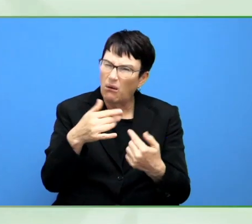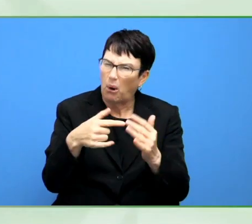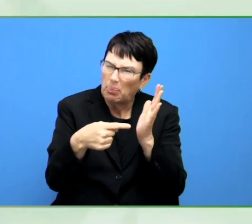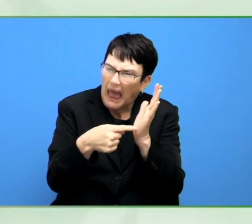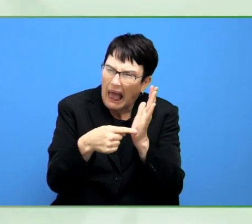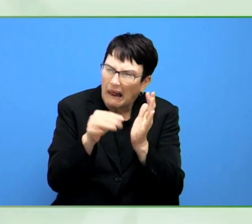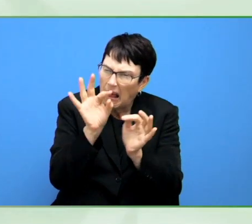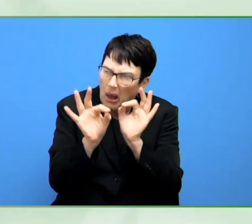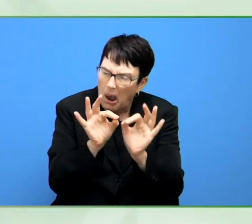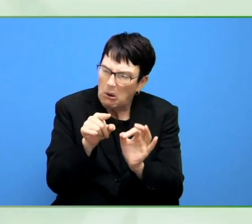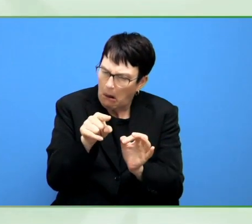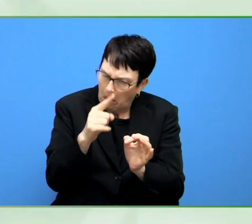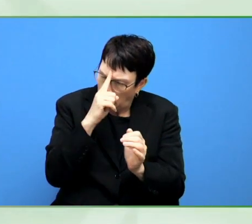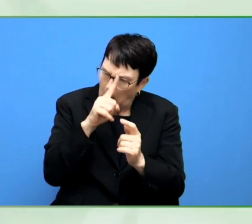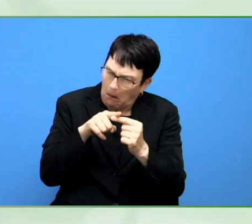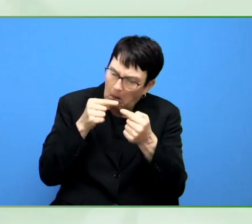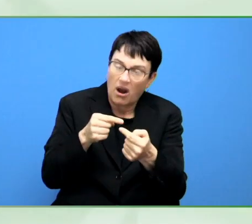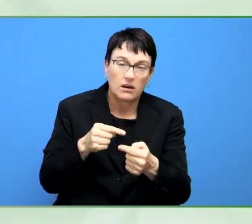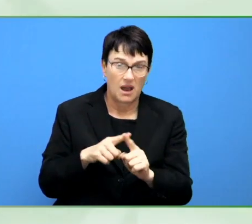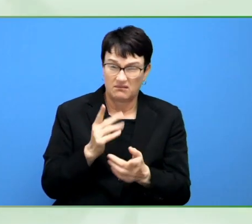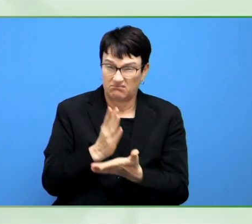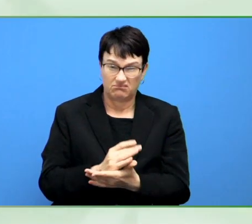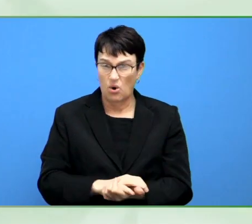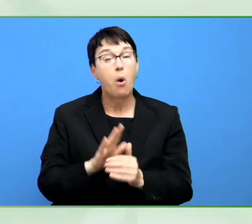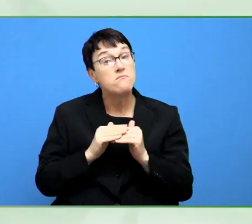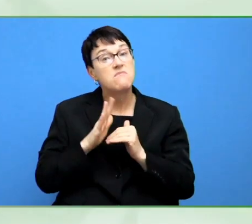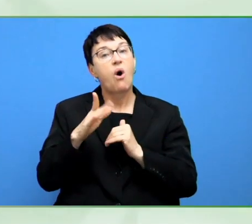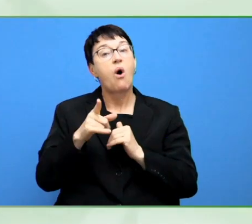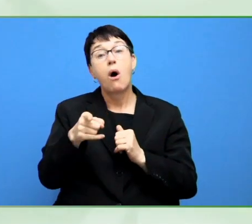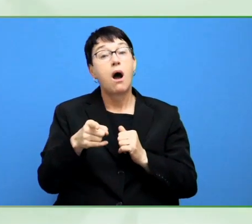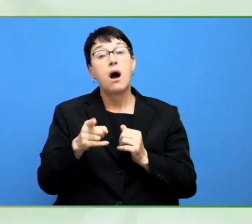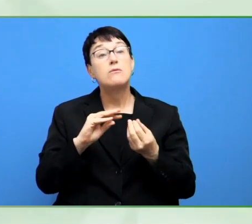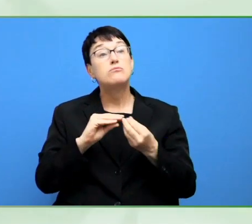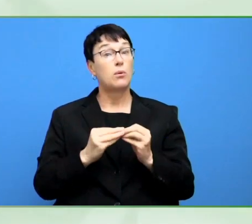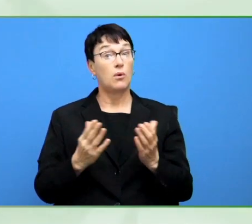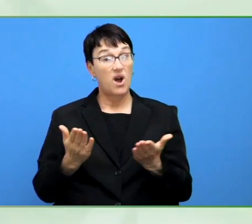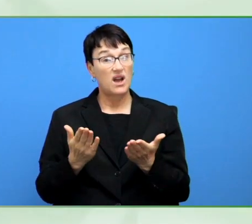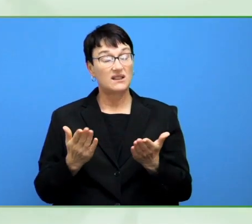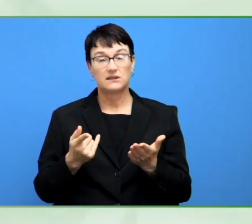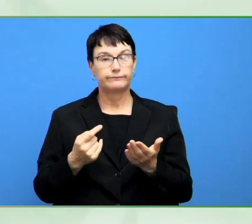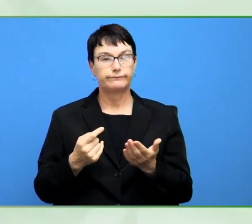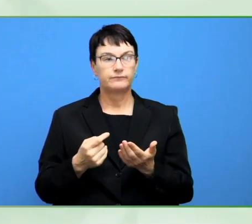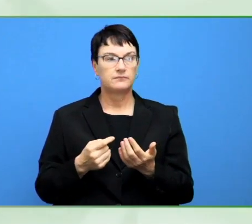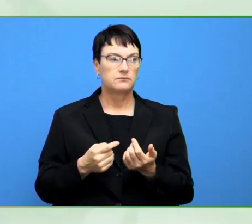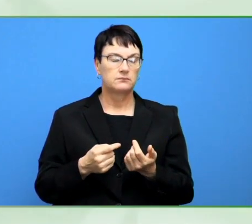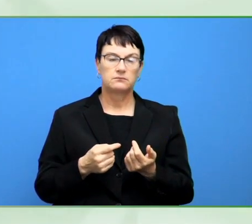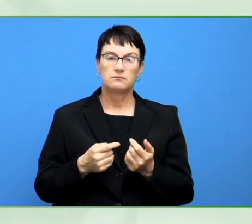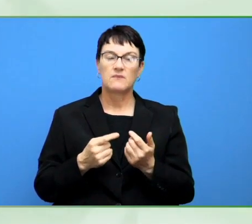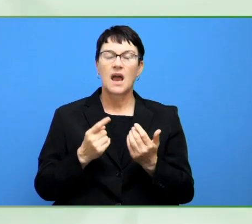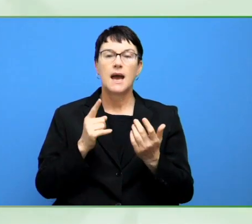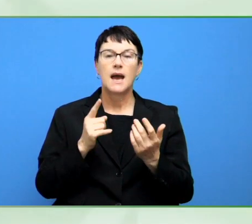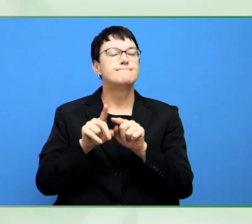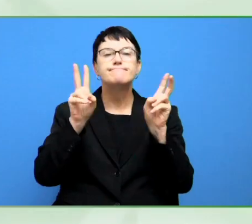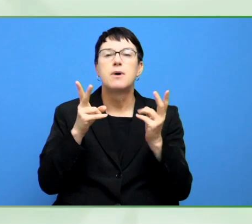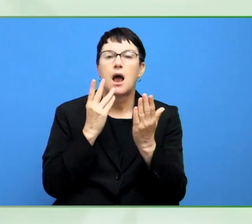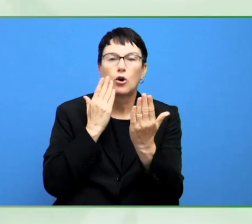most breaches, they are related to lack of contrast. The content is not coded